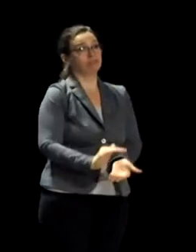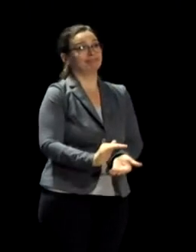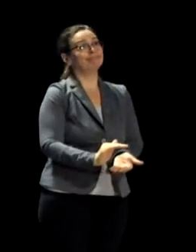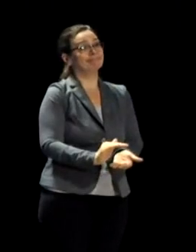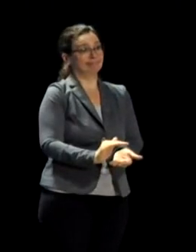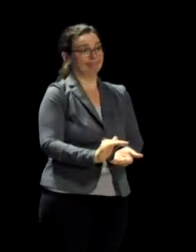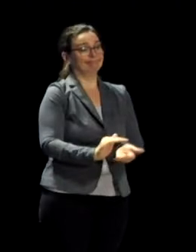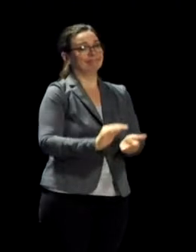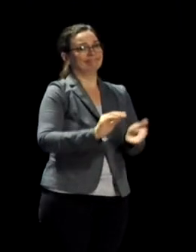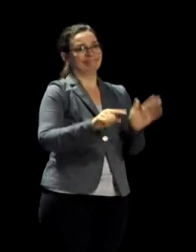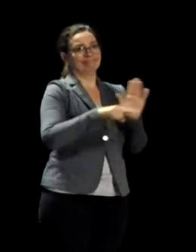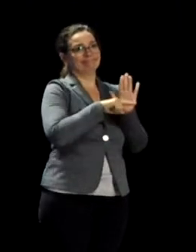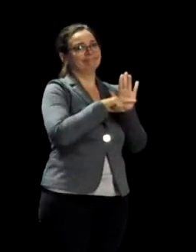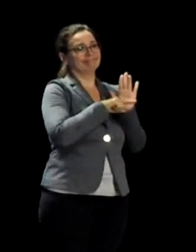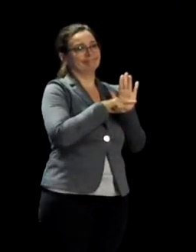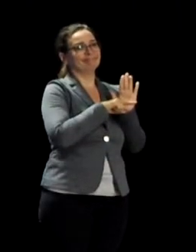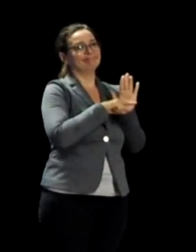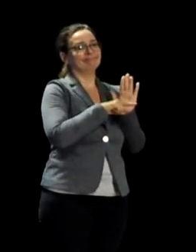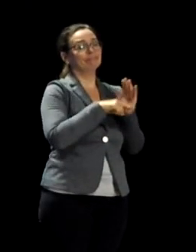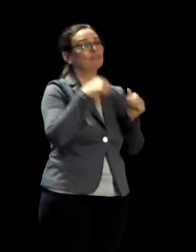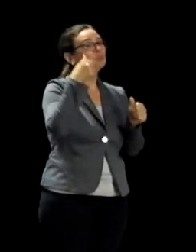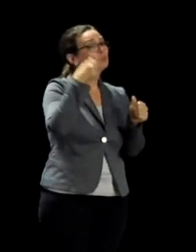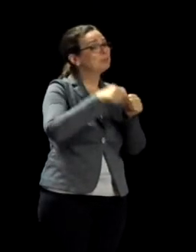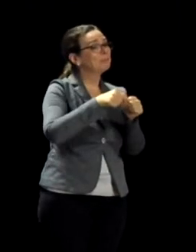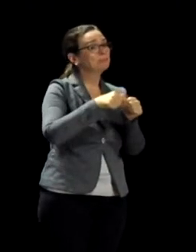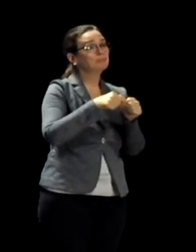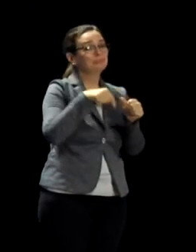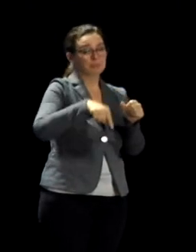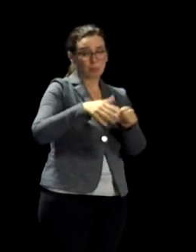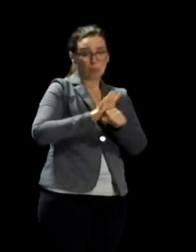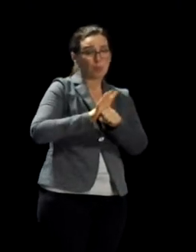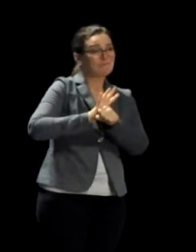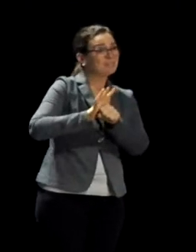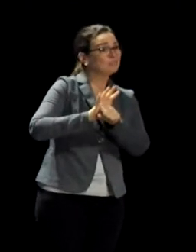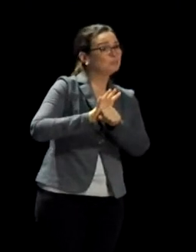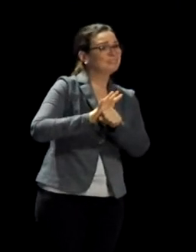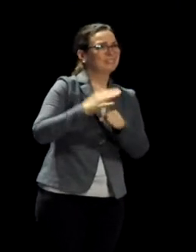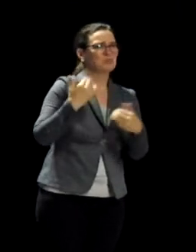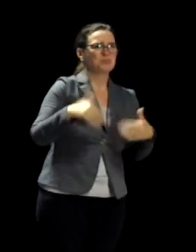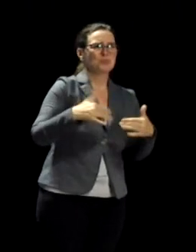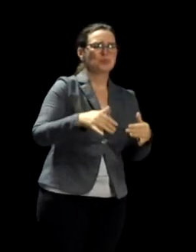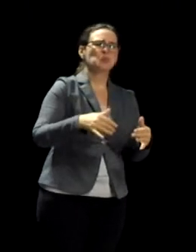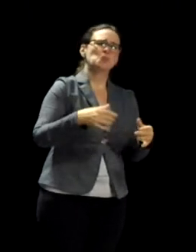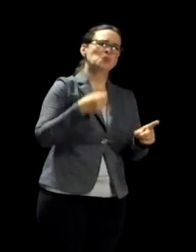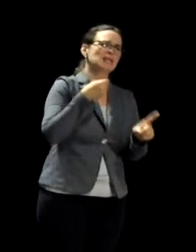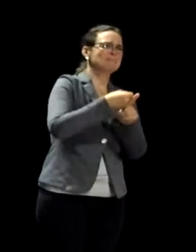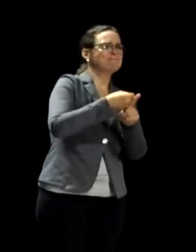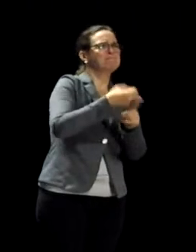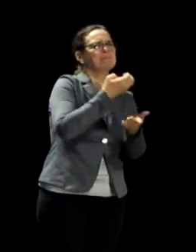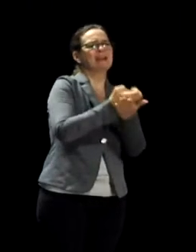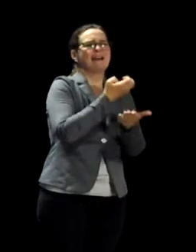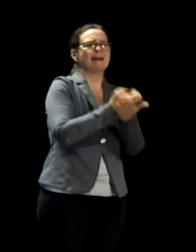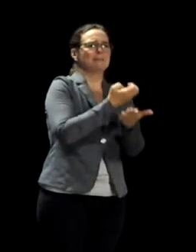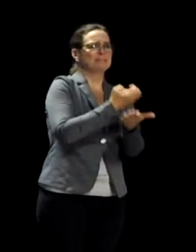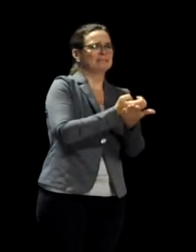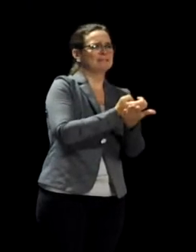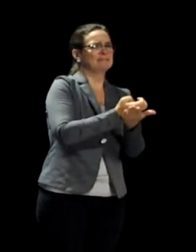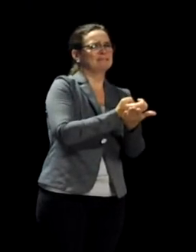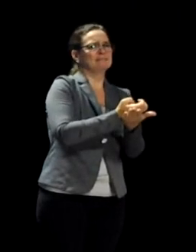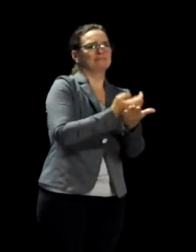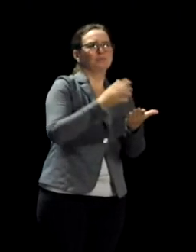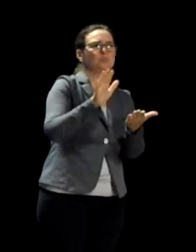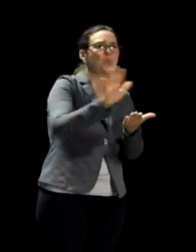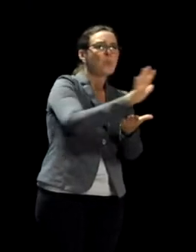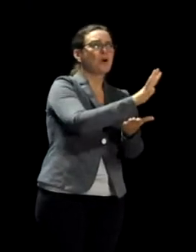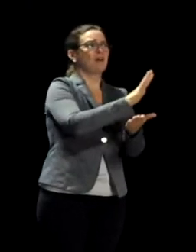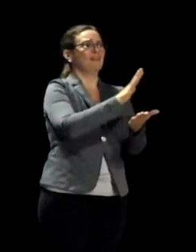of the economic toll that the virus has had on us, and certainly need to encourage. I am encouraged by